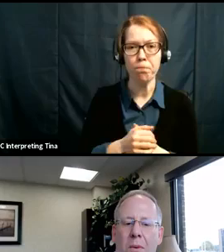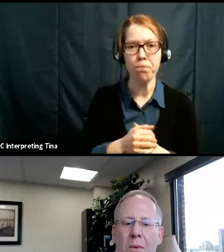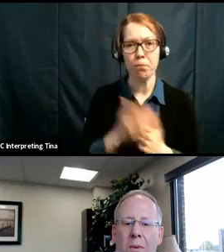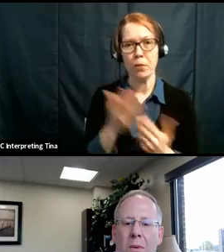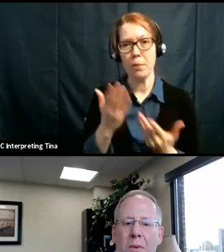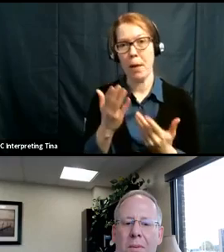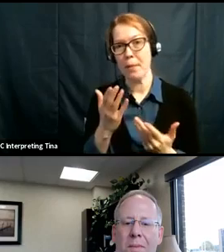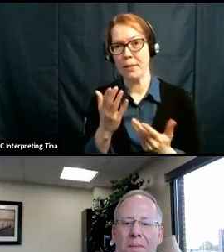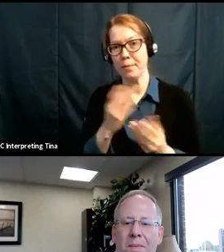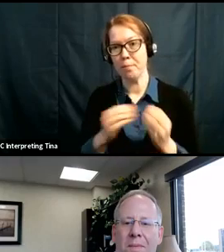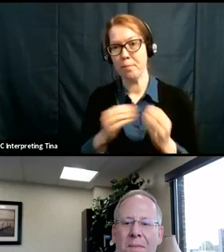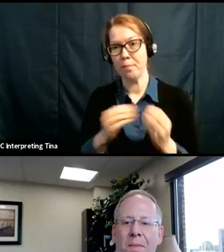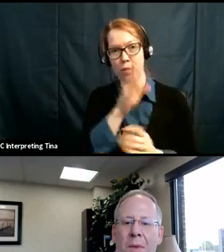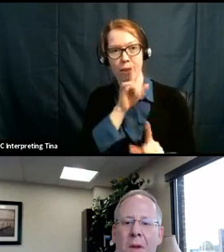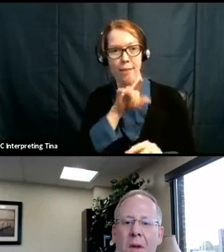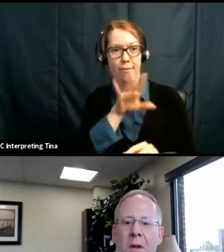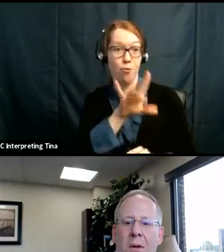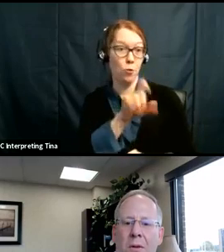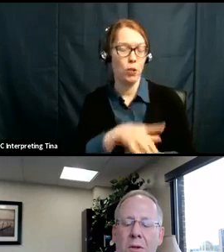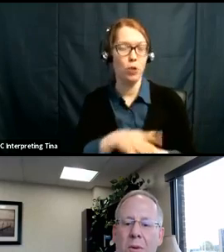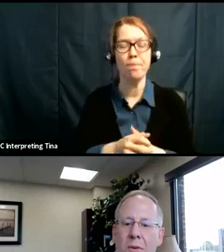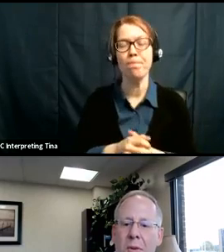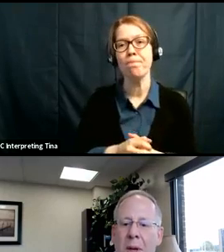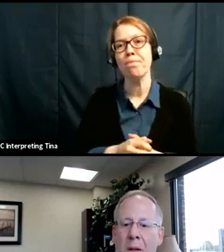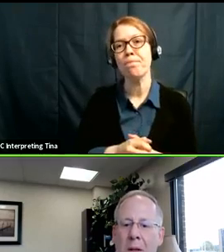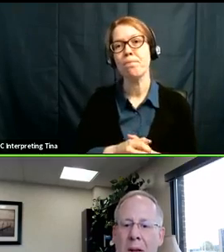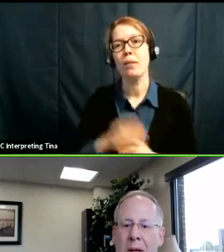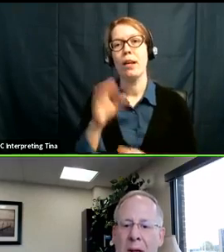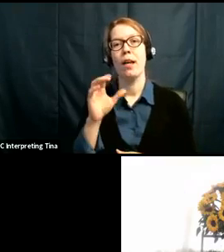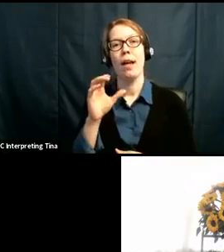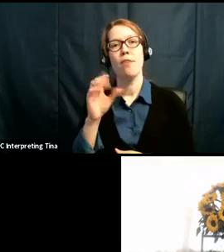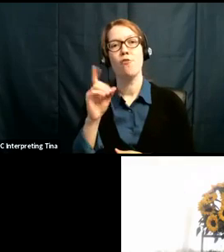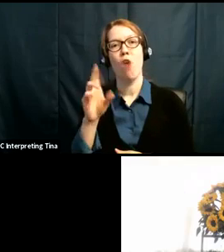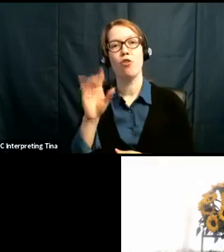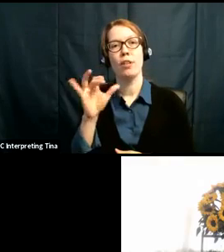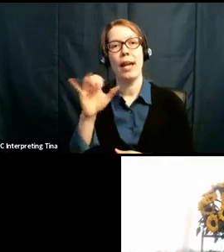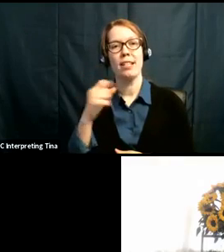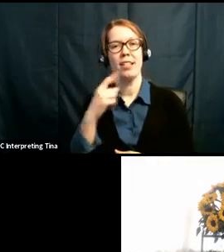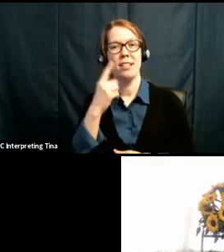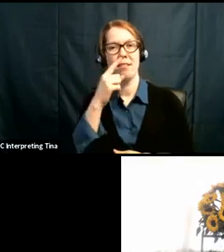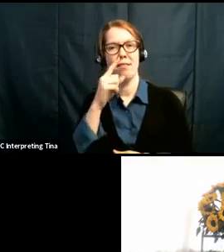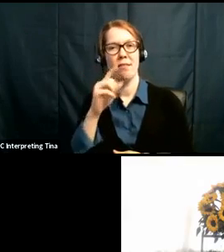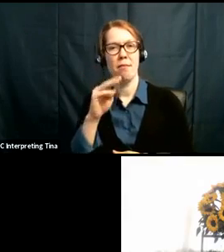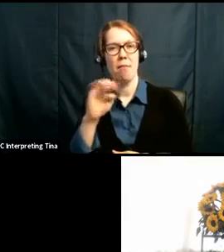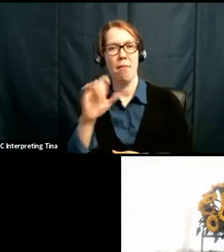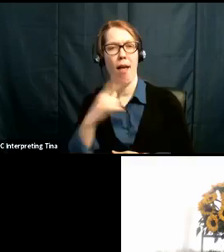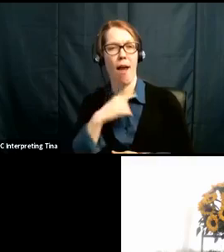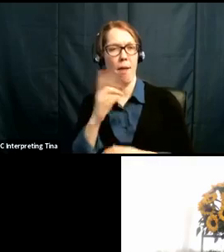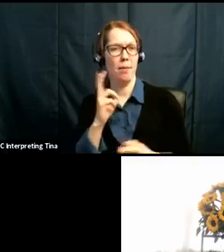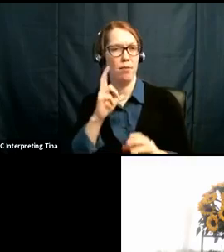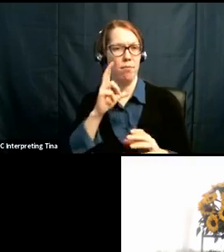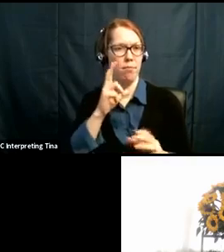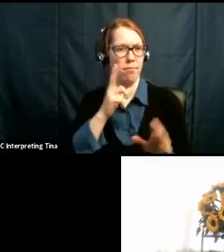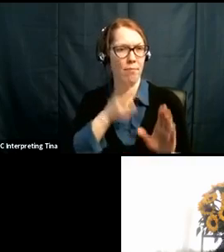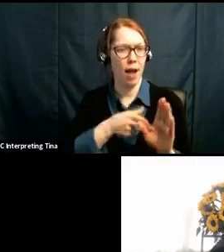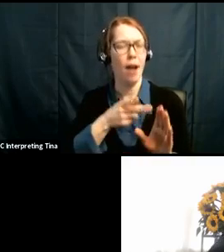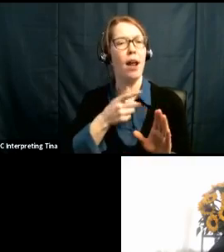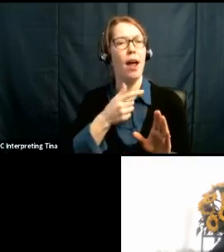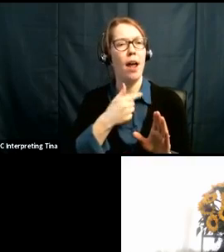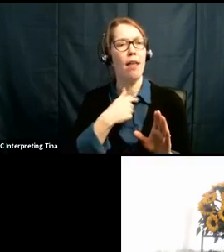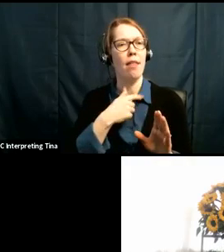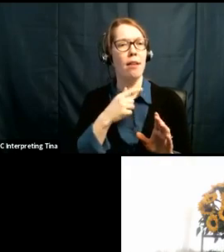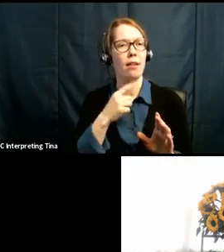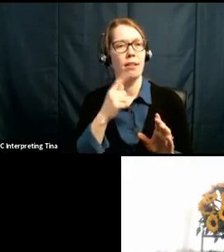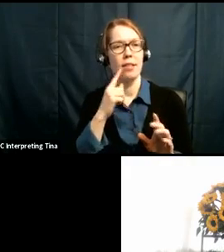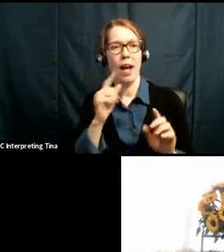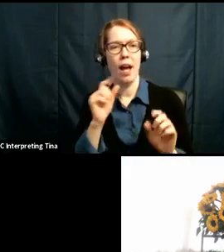may more directly answer the question. So Mel, I'll just jump in here. The state has a tentative plan right